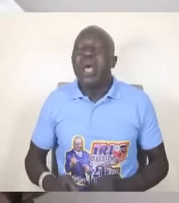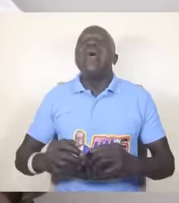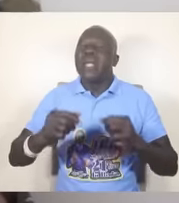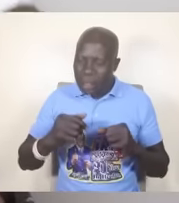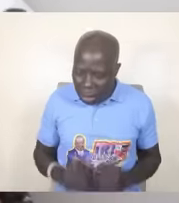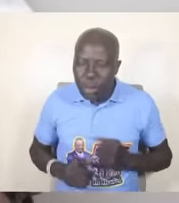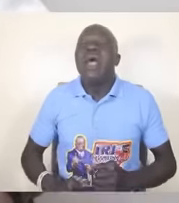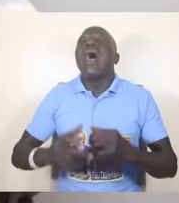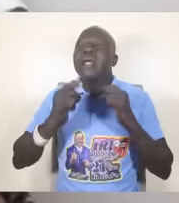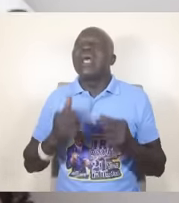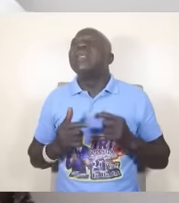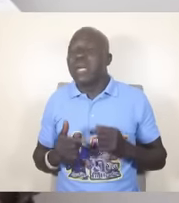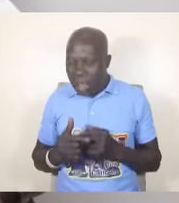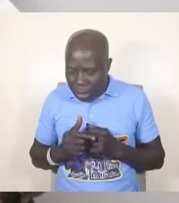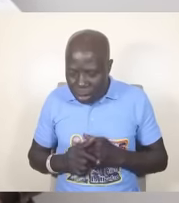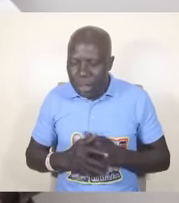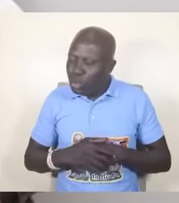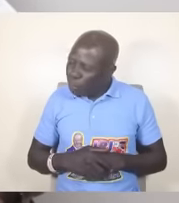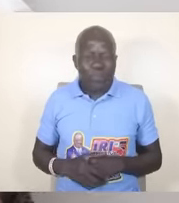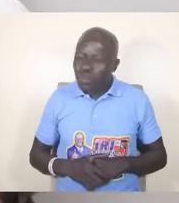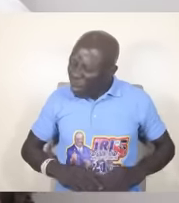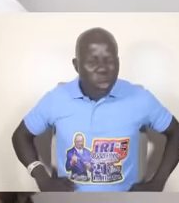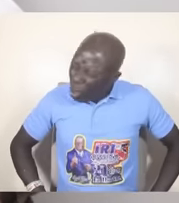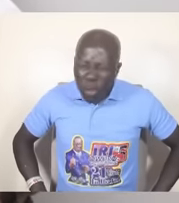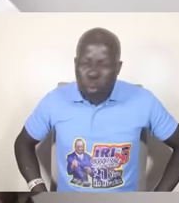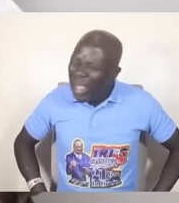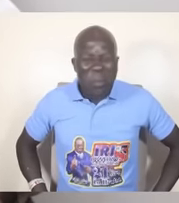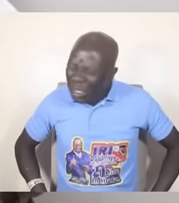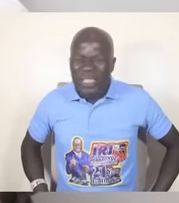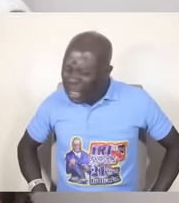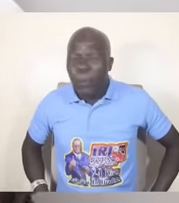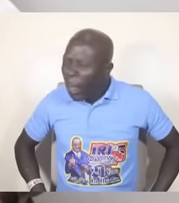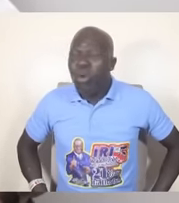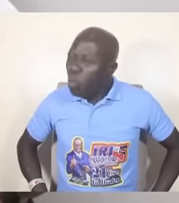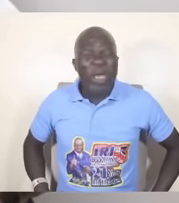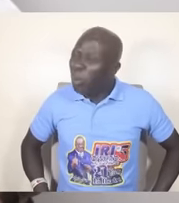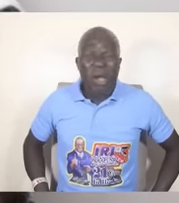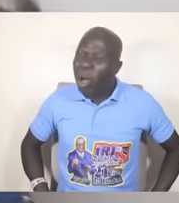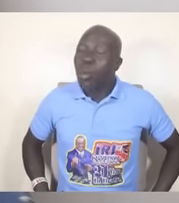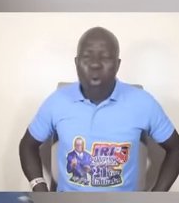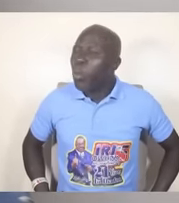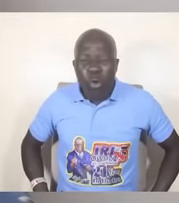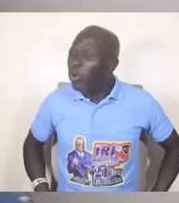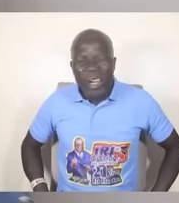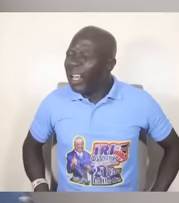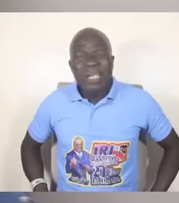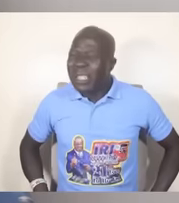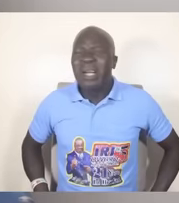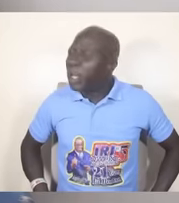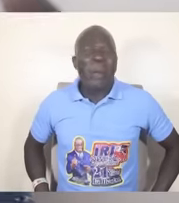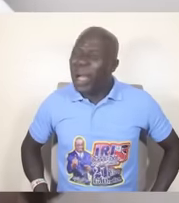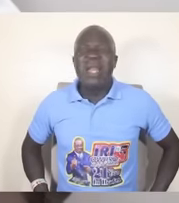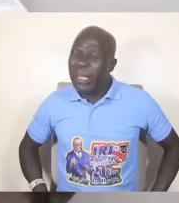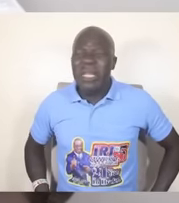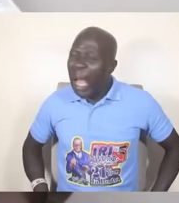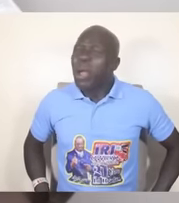Jesus. Amen. Me sure. My spirit bless. What you know about Jesus? I threw my mind the blood of Jesus. You woman. You son of man. When you patron, when you know, no what come. I